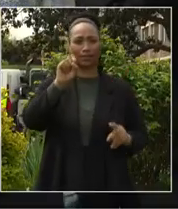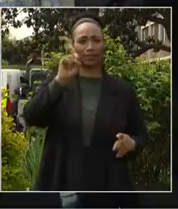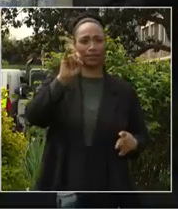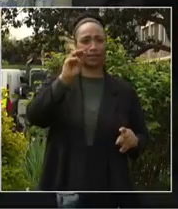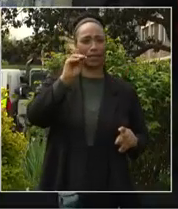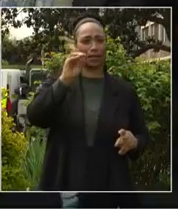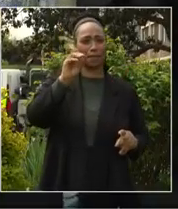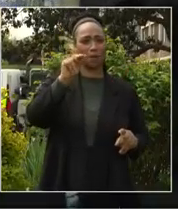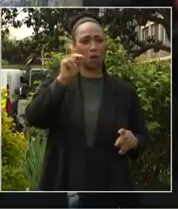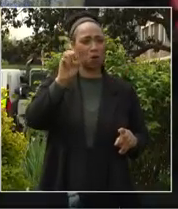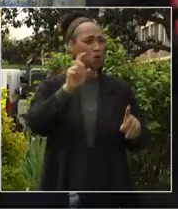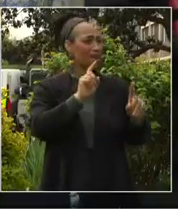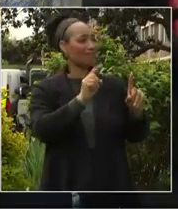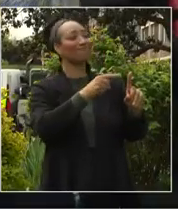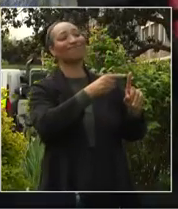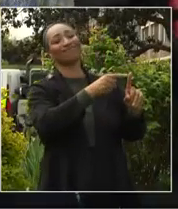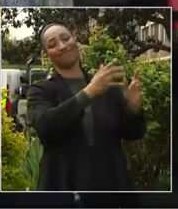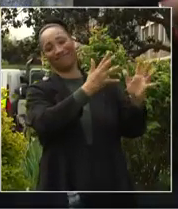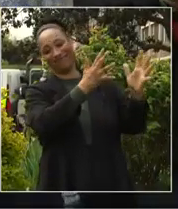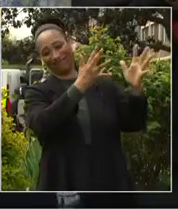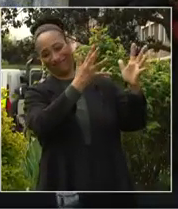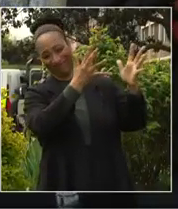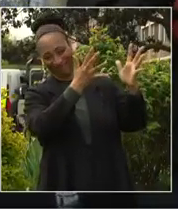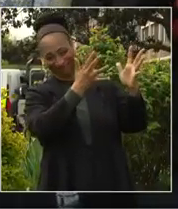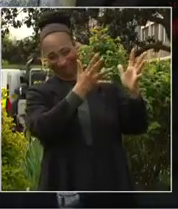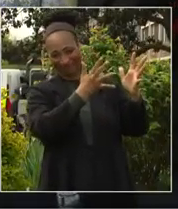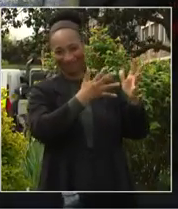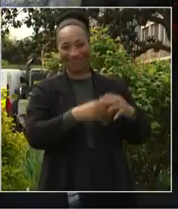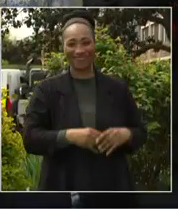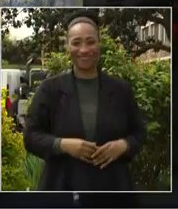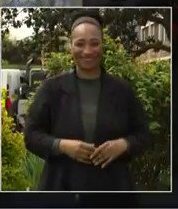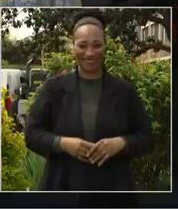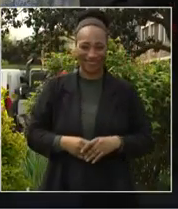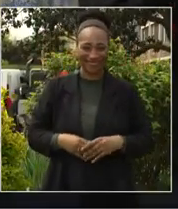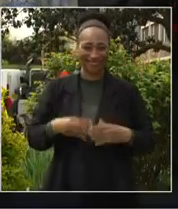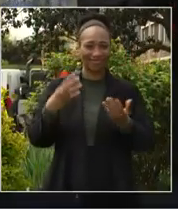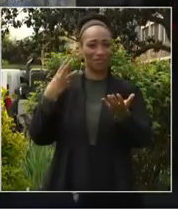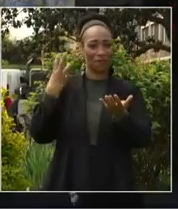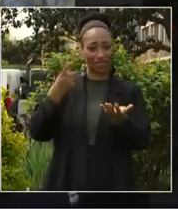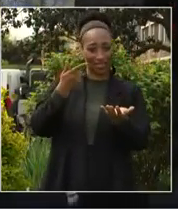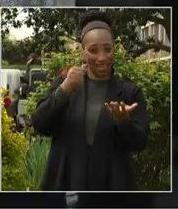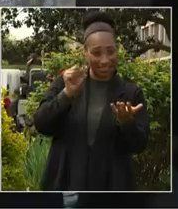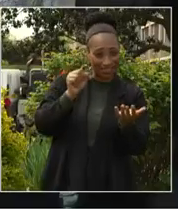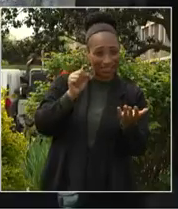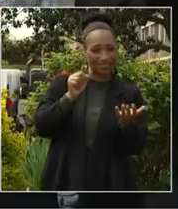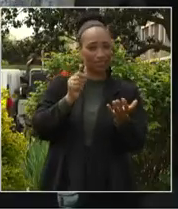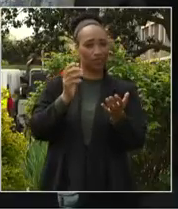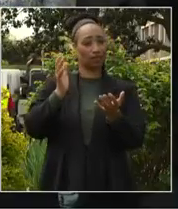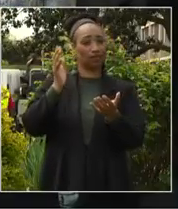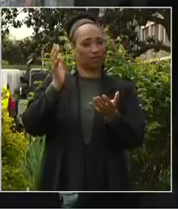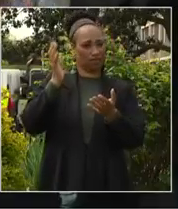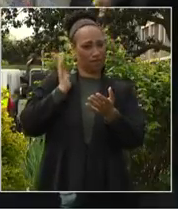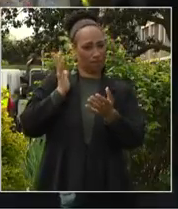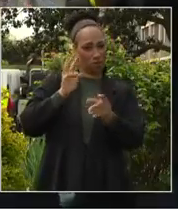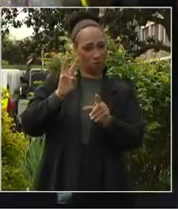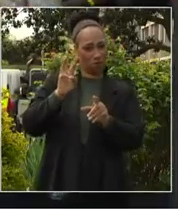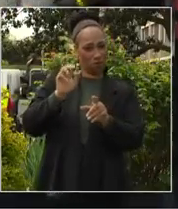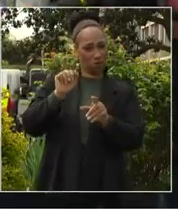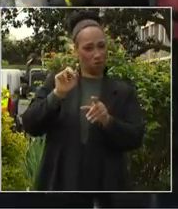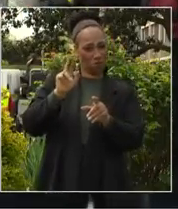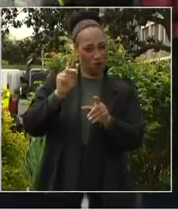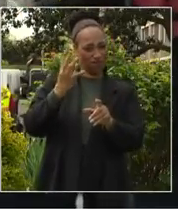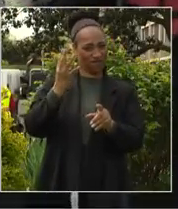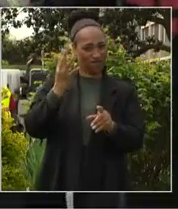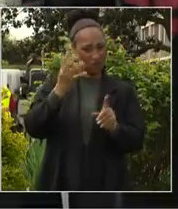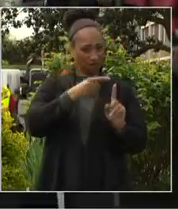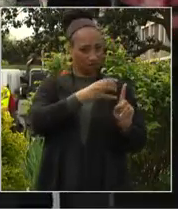have to welcome our own Brandon Todd from Washington Gas and former Ward 4 council member. Give all of our utility teams a big